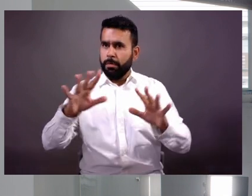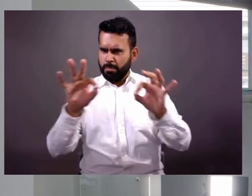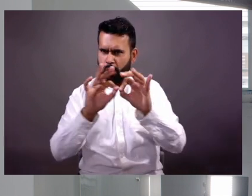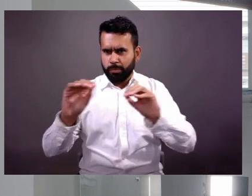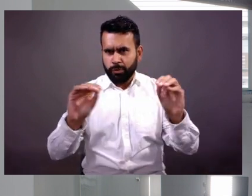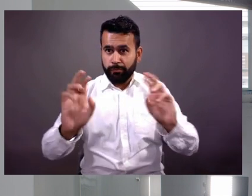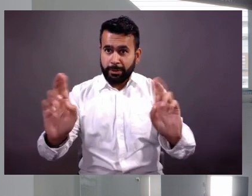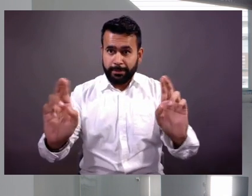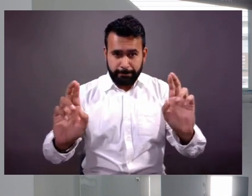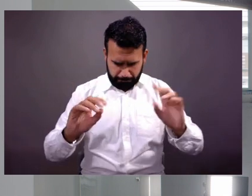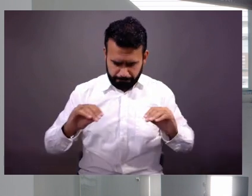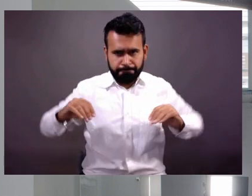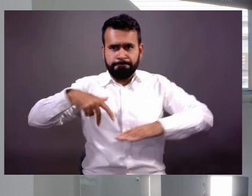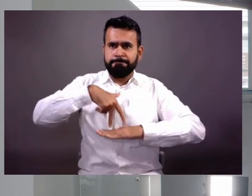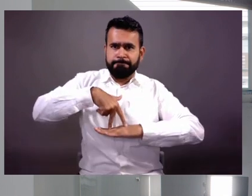Find your groove.